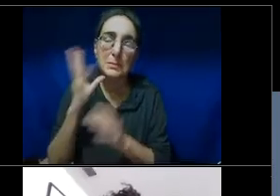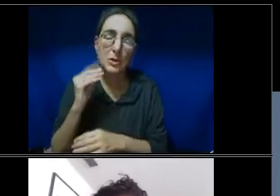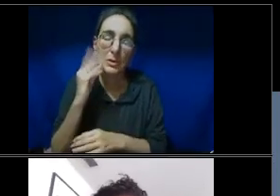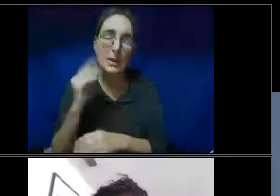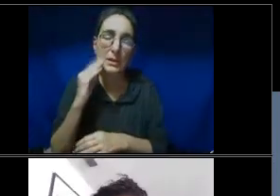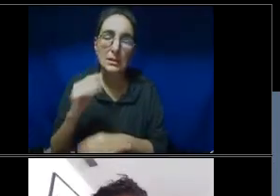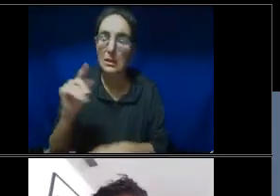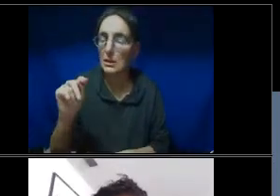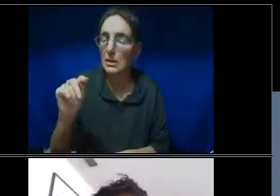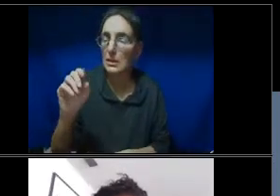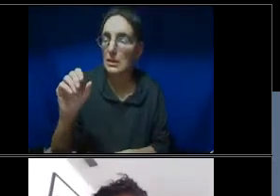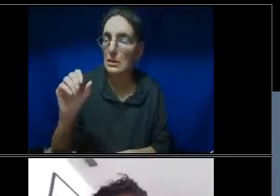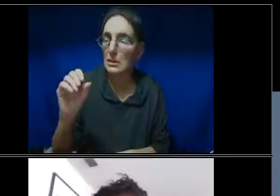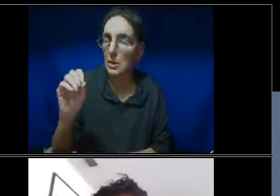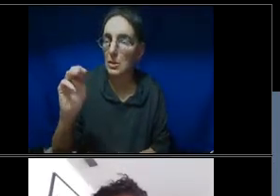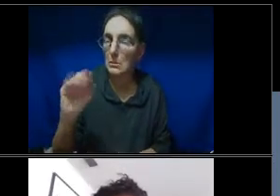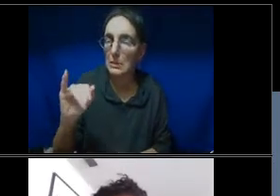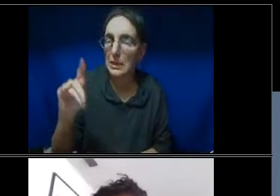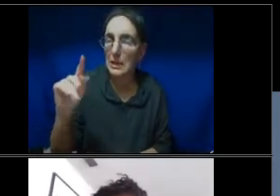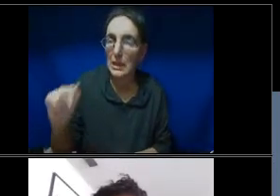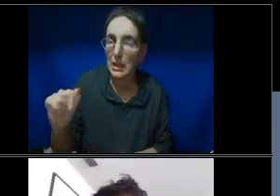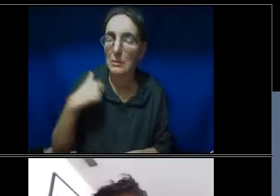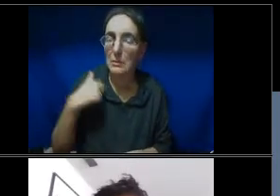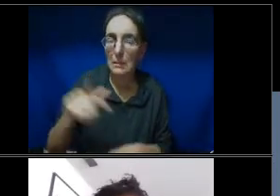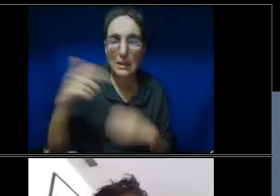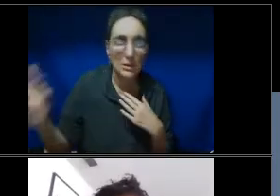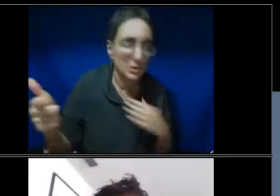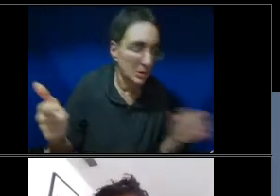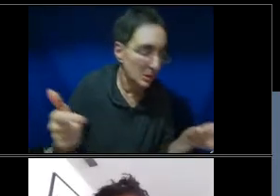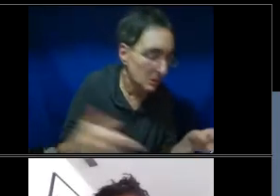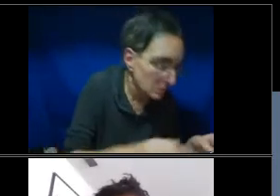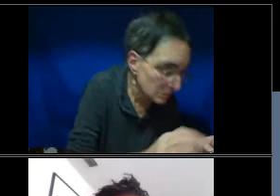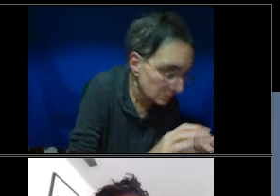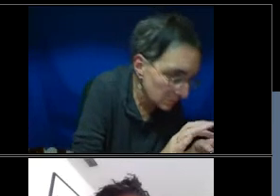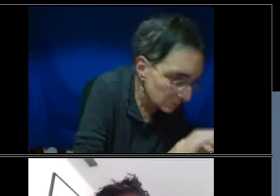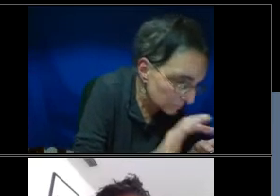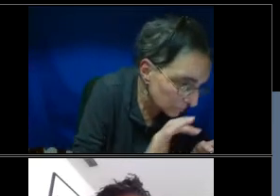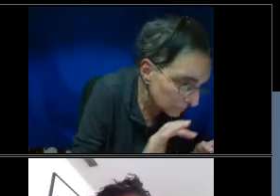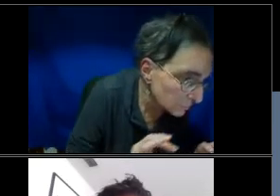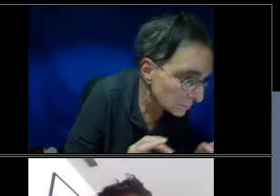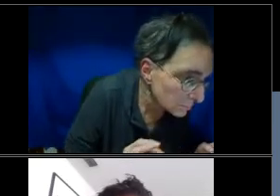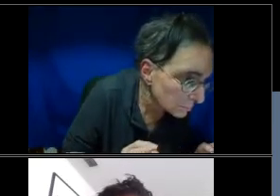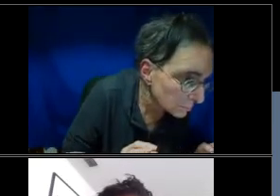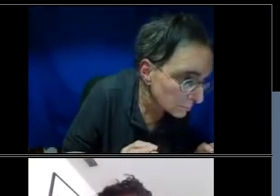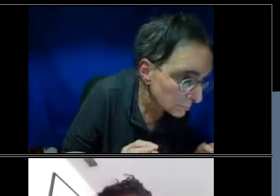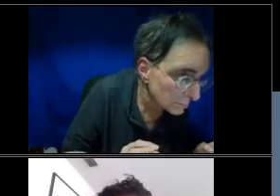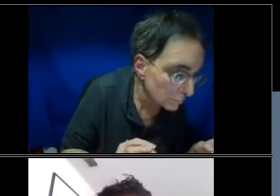I'm going to pass it to you and give you a few 2-3 minutes.